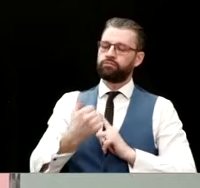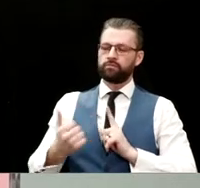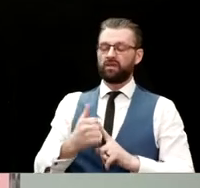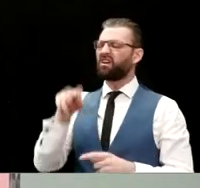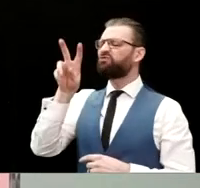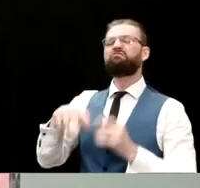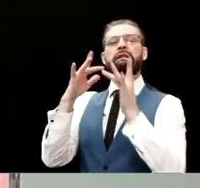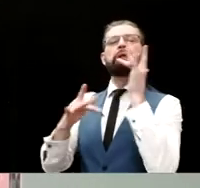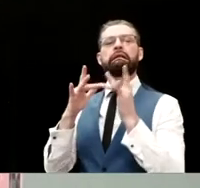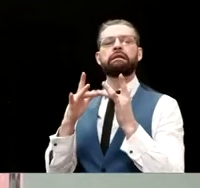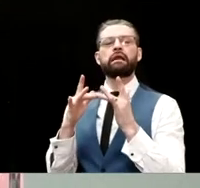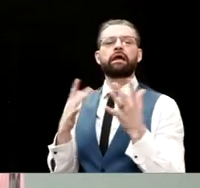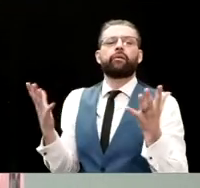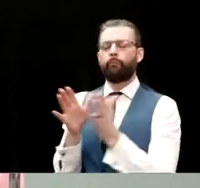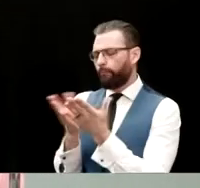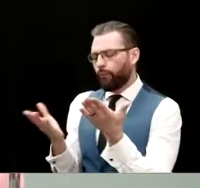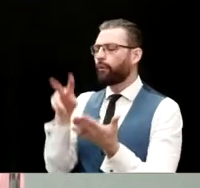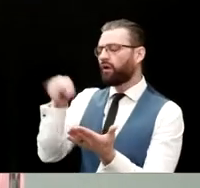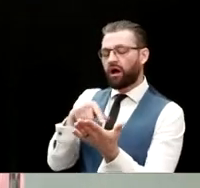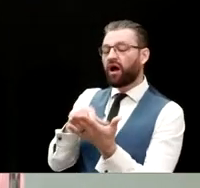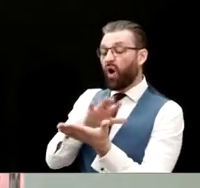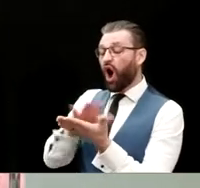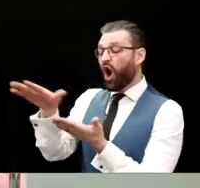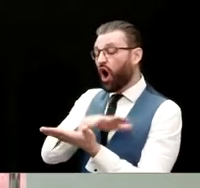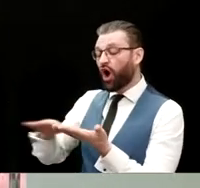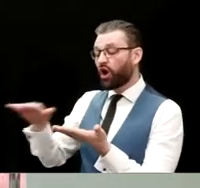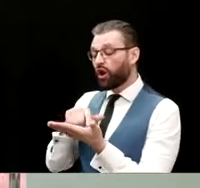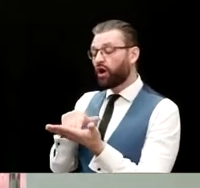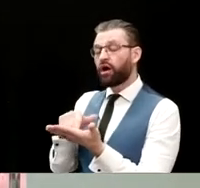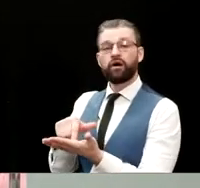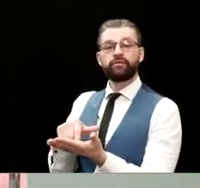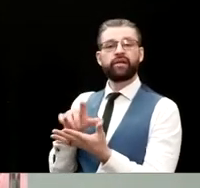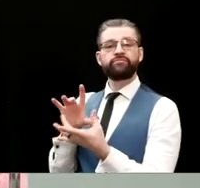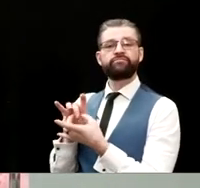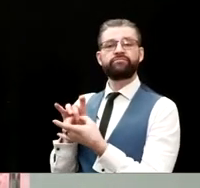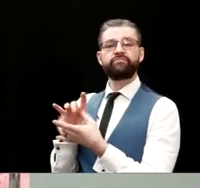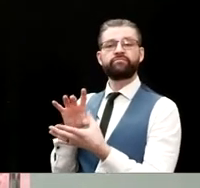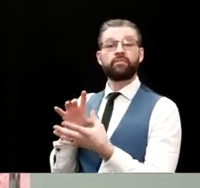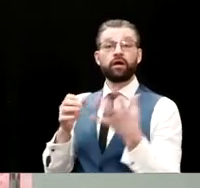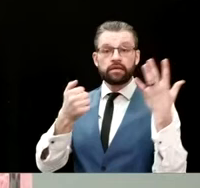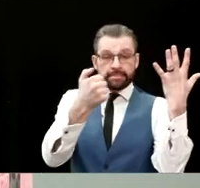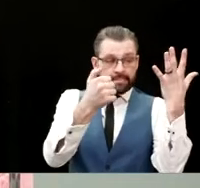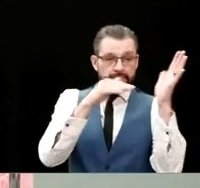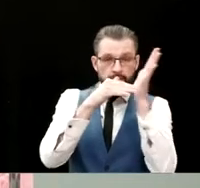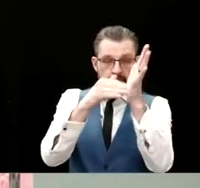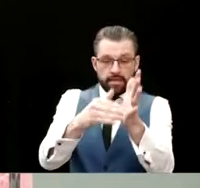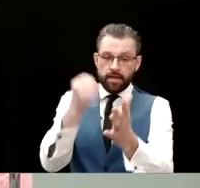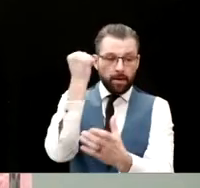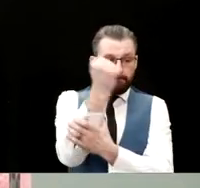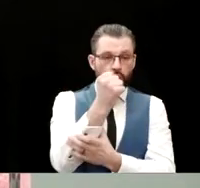page or a book about the Holocaust, there is a disconnect which makes us forget that the number of 6 million murdered